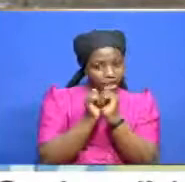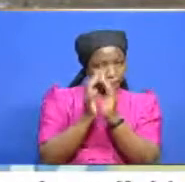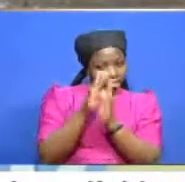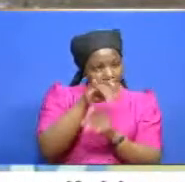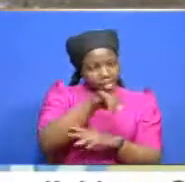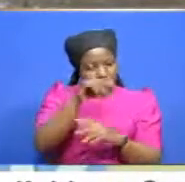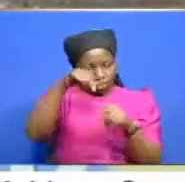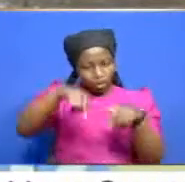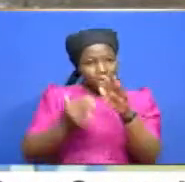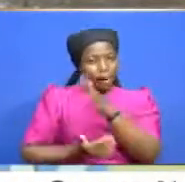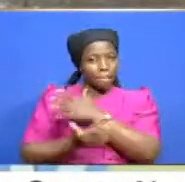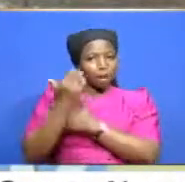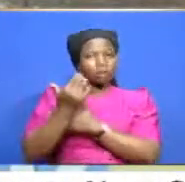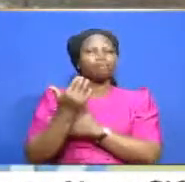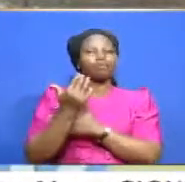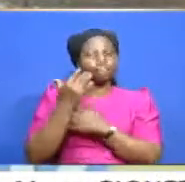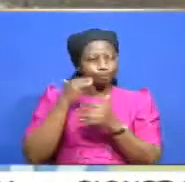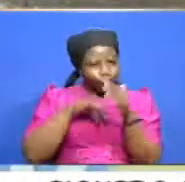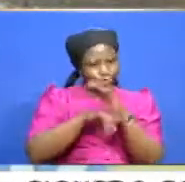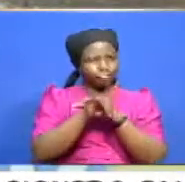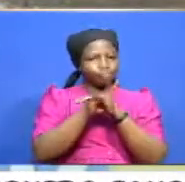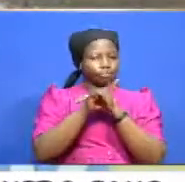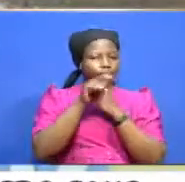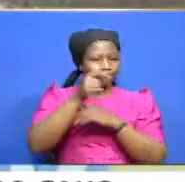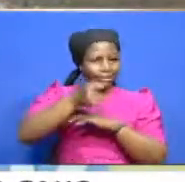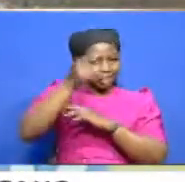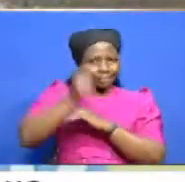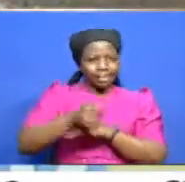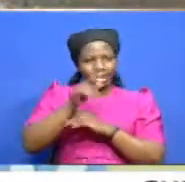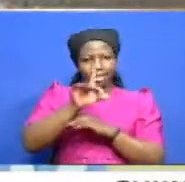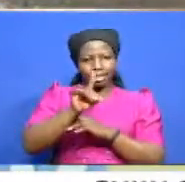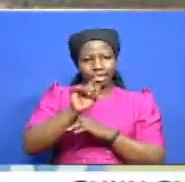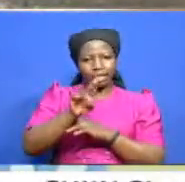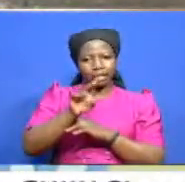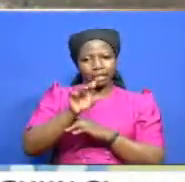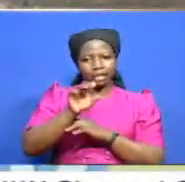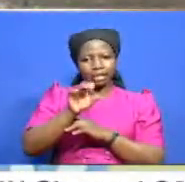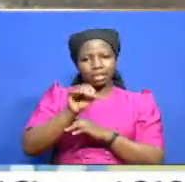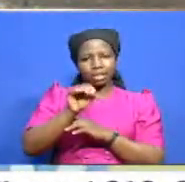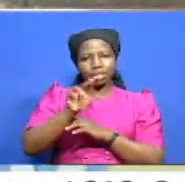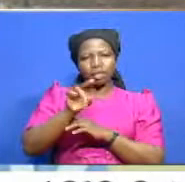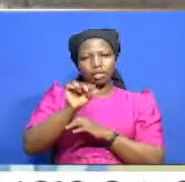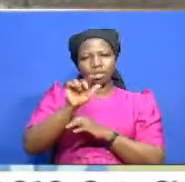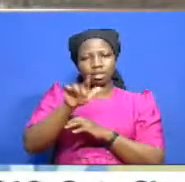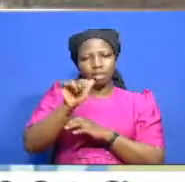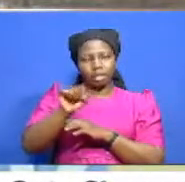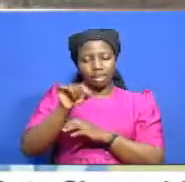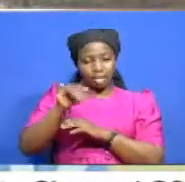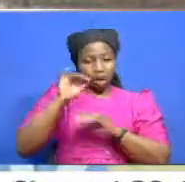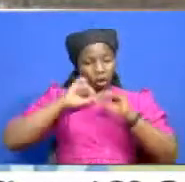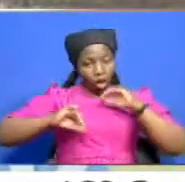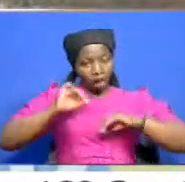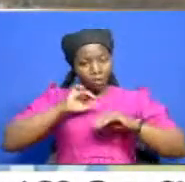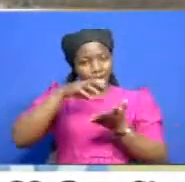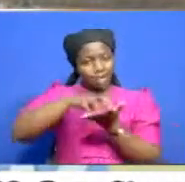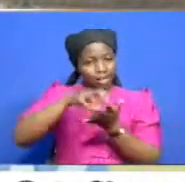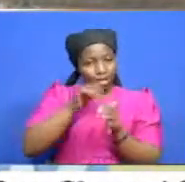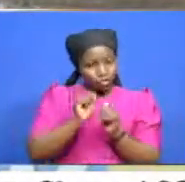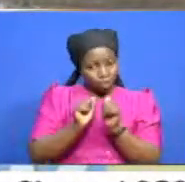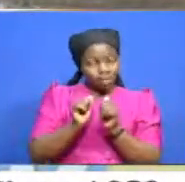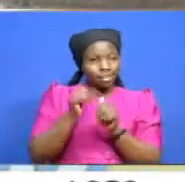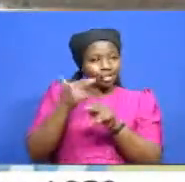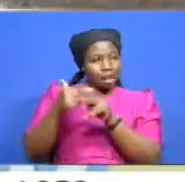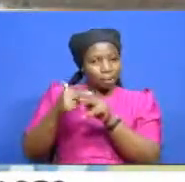Chief Magistrate Douglas Ogoti. It's a corruption case that saw the Nairobi County, now known as the Nairobi